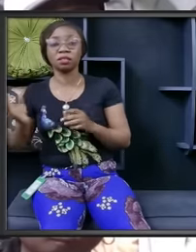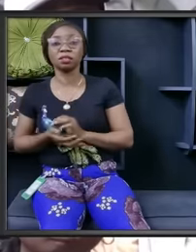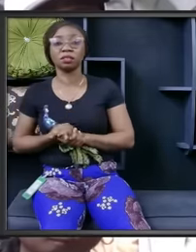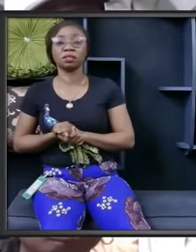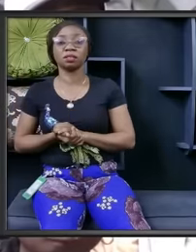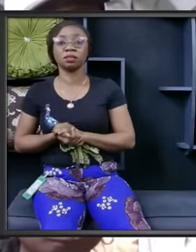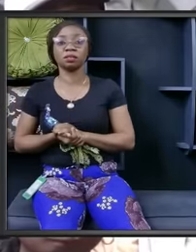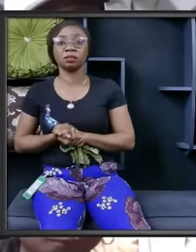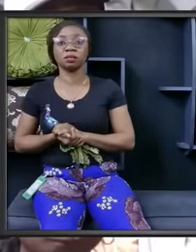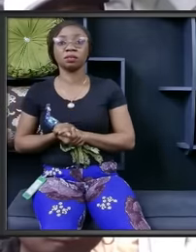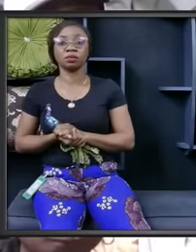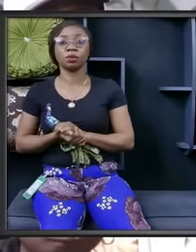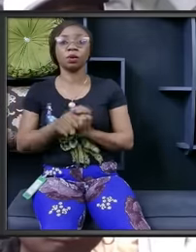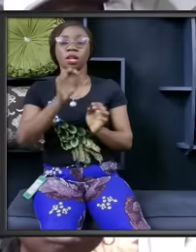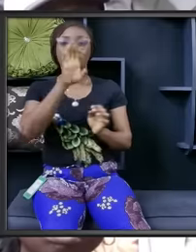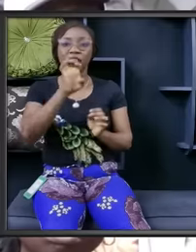say,